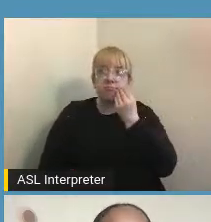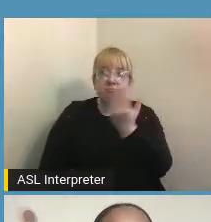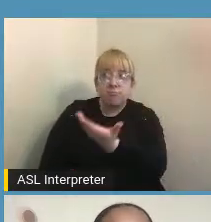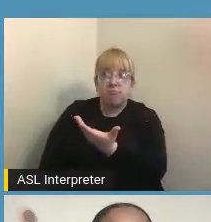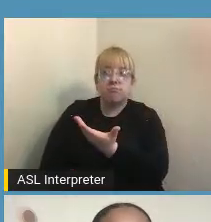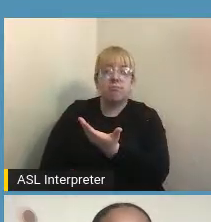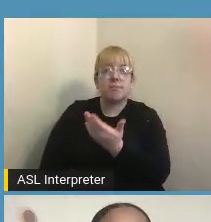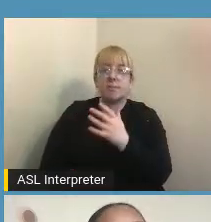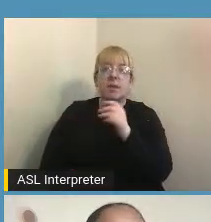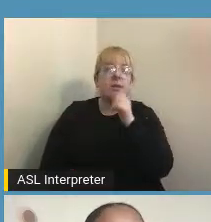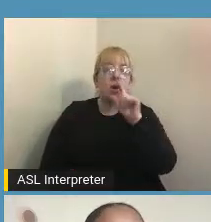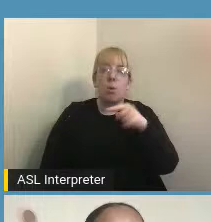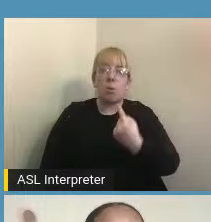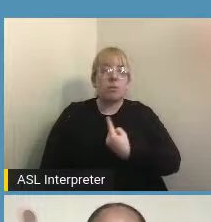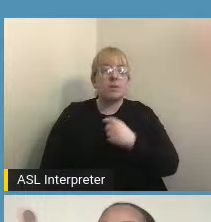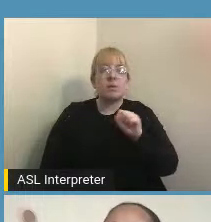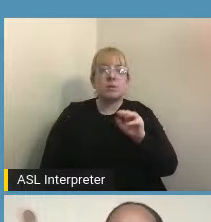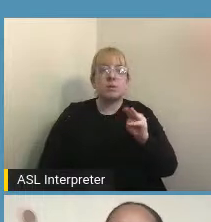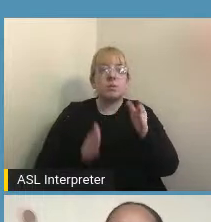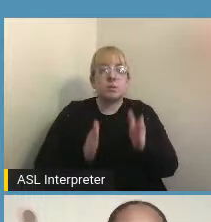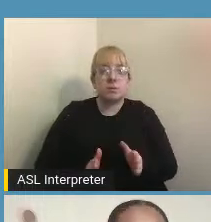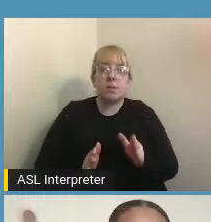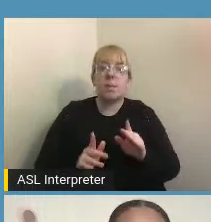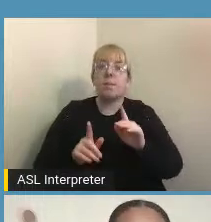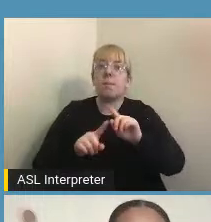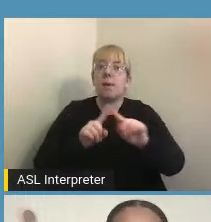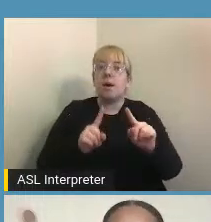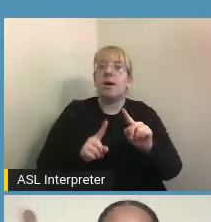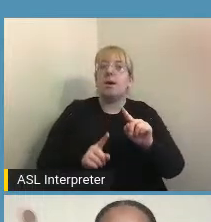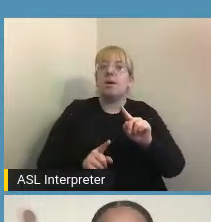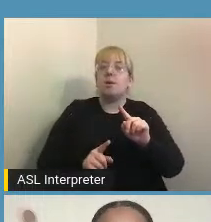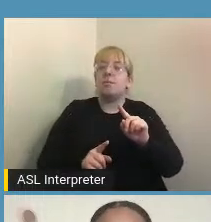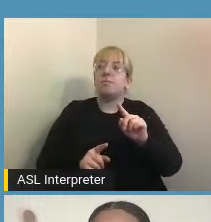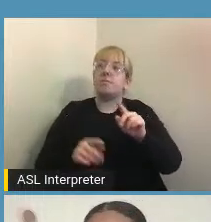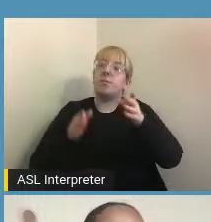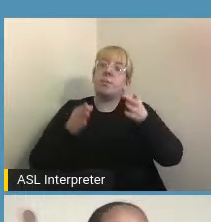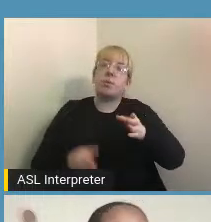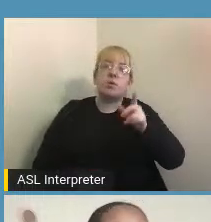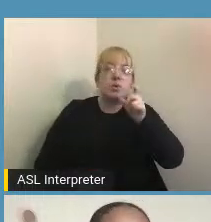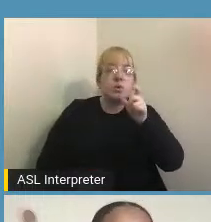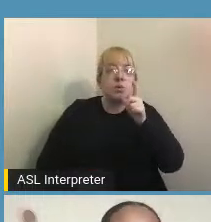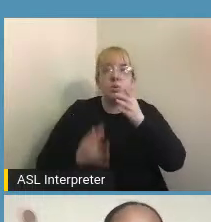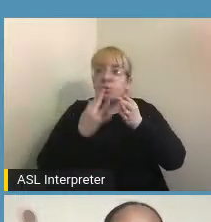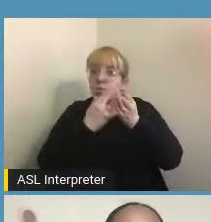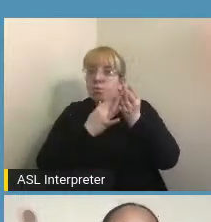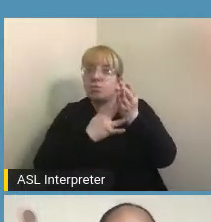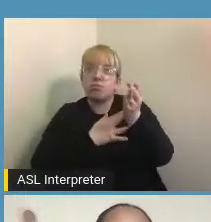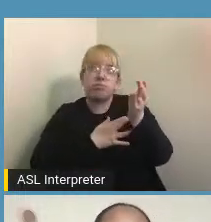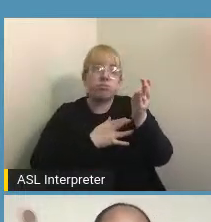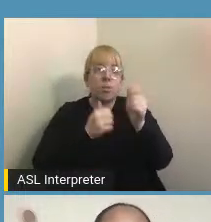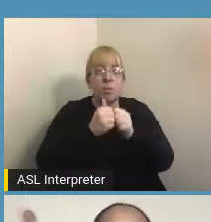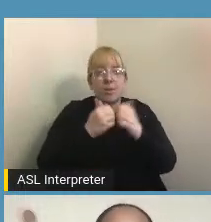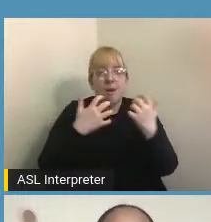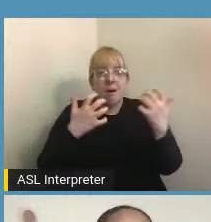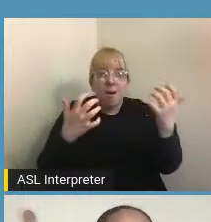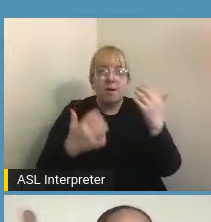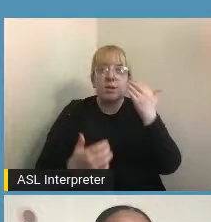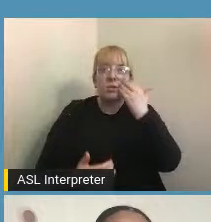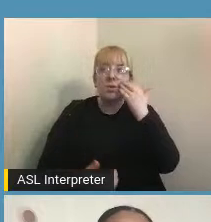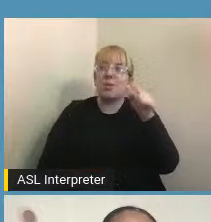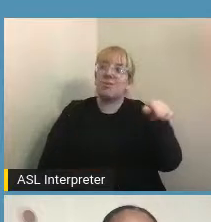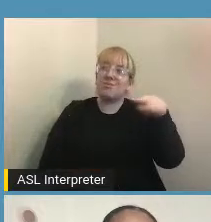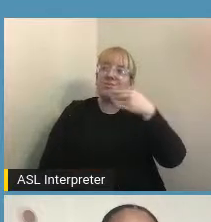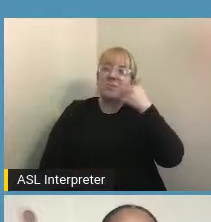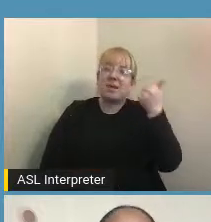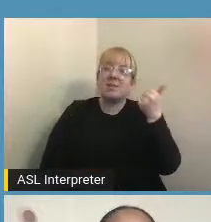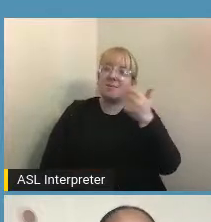the social media person, but the person who is navigating the audience and knows them the best, to let a colleague